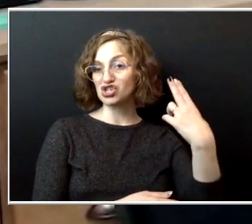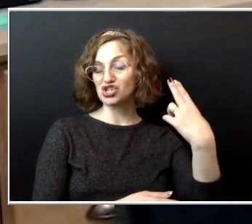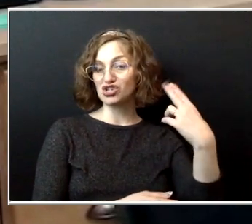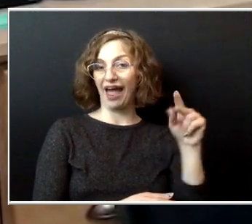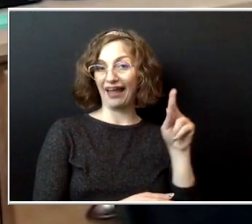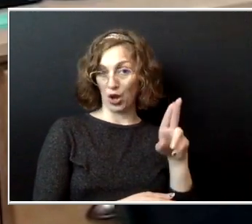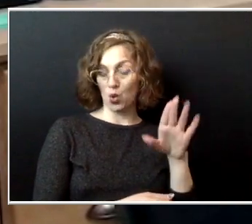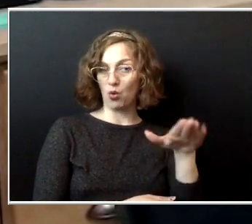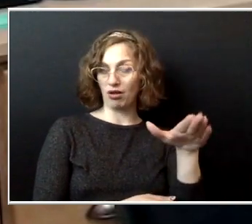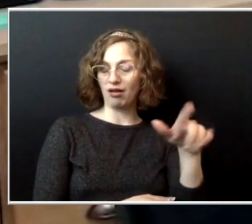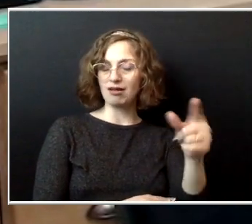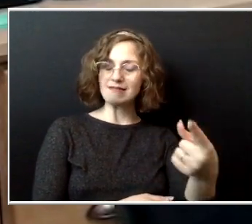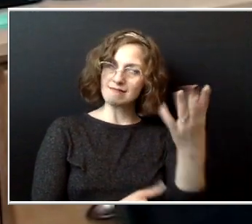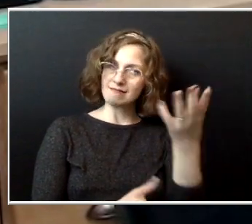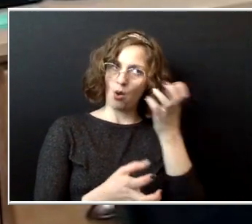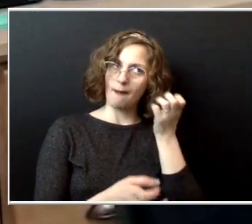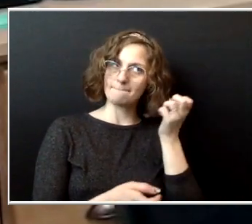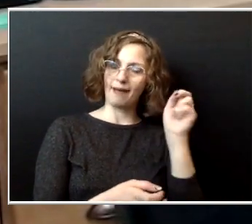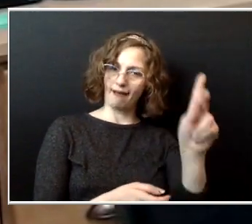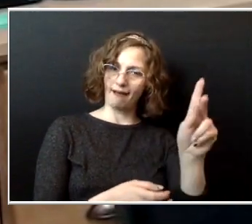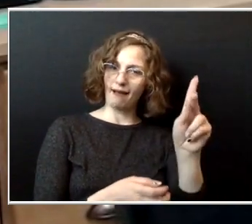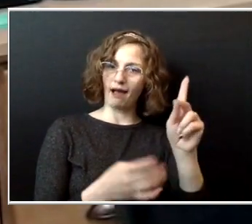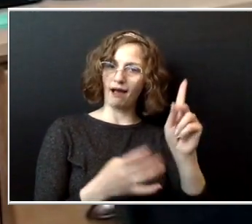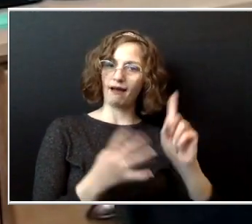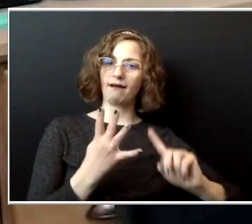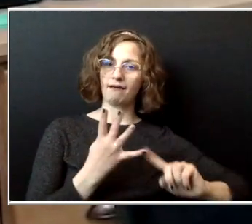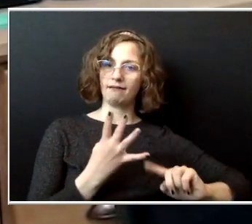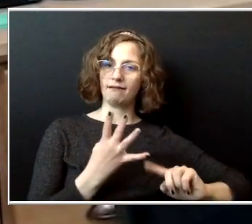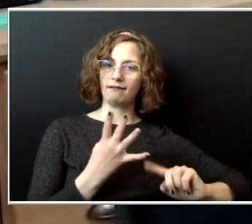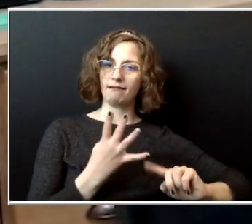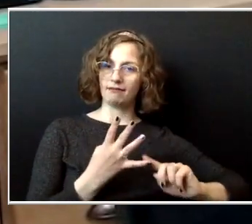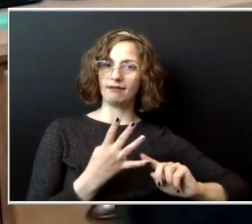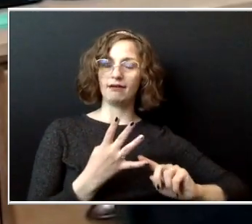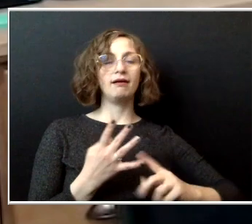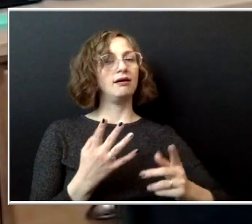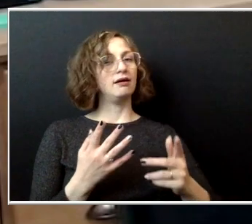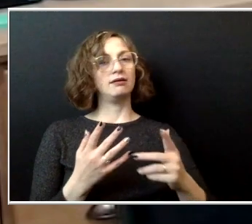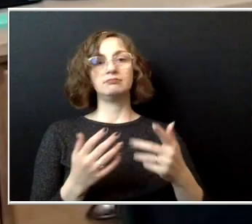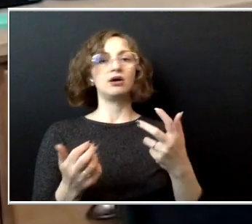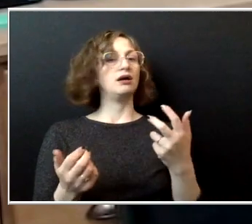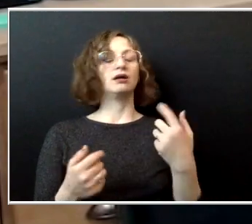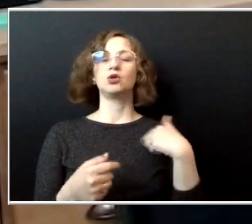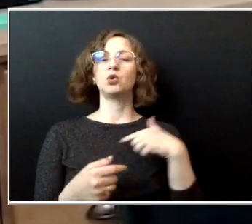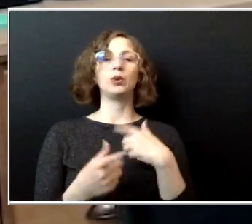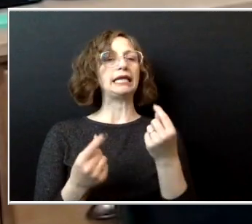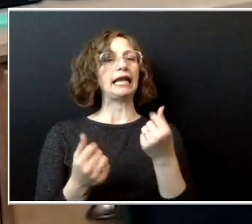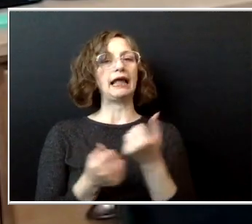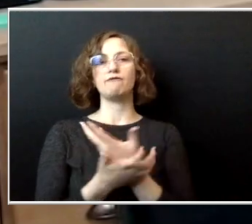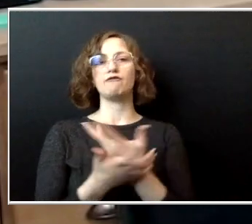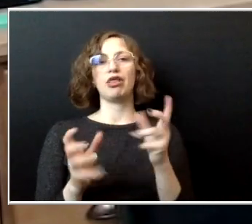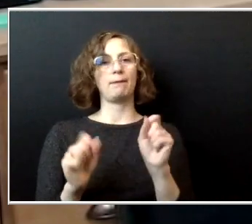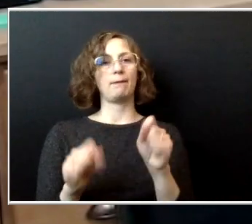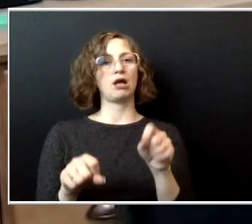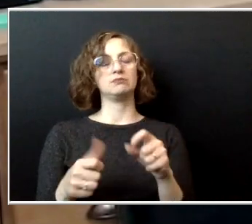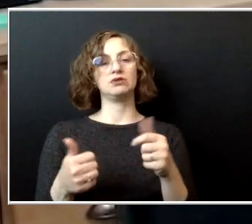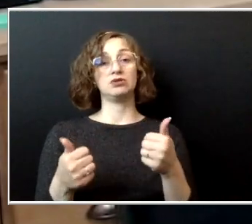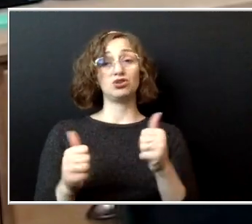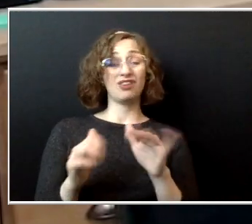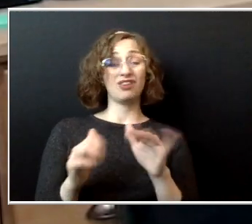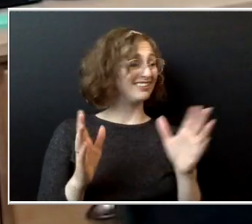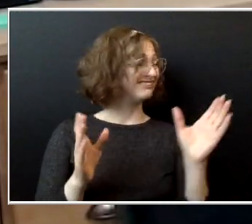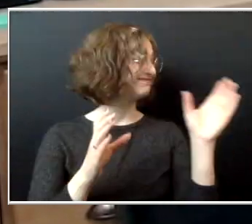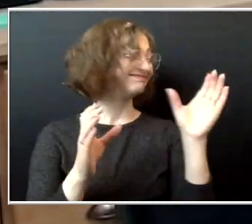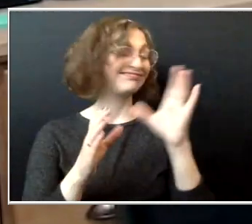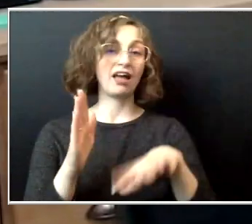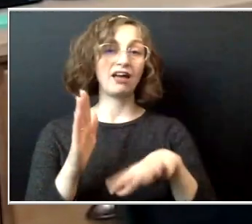4th baby. And he actually, we did everything we could to try and find someone to take on my primary